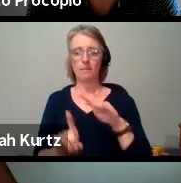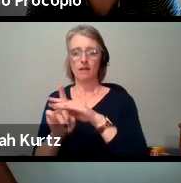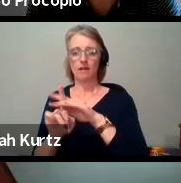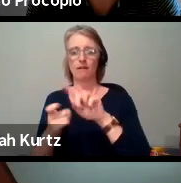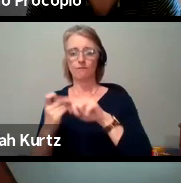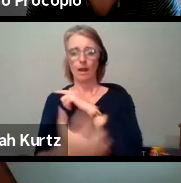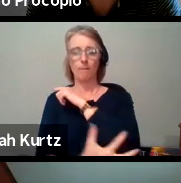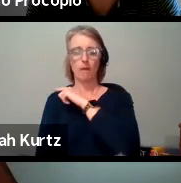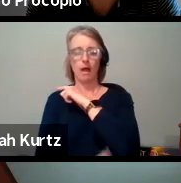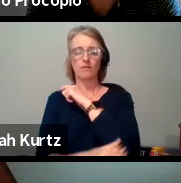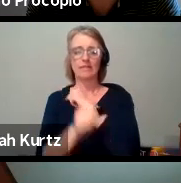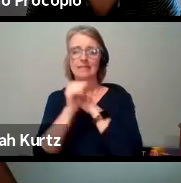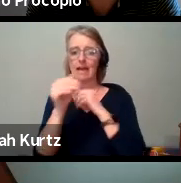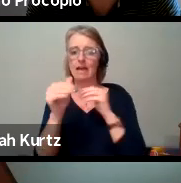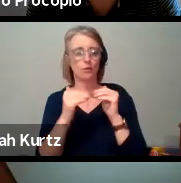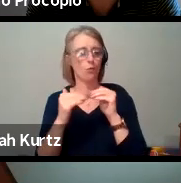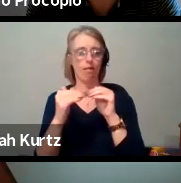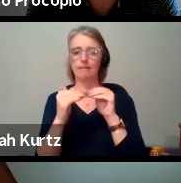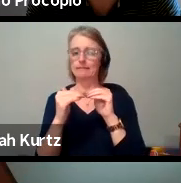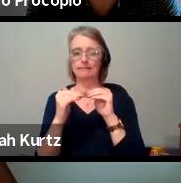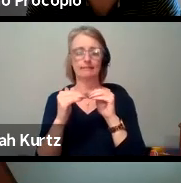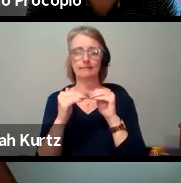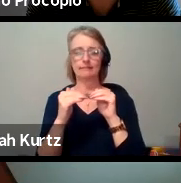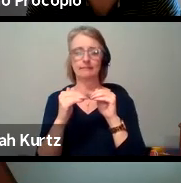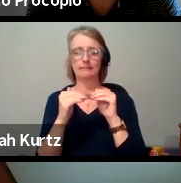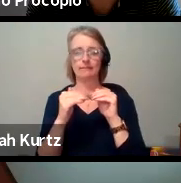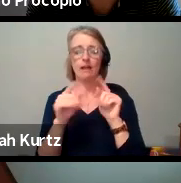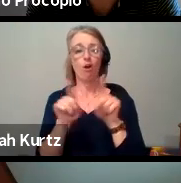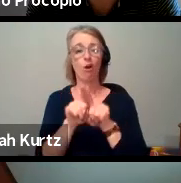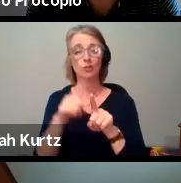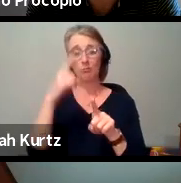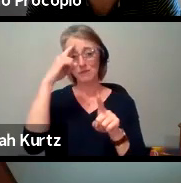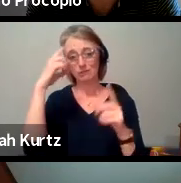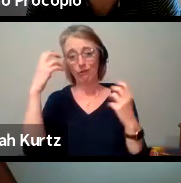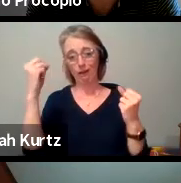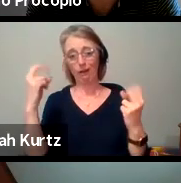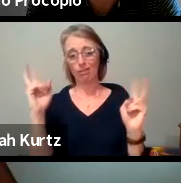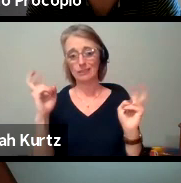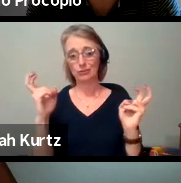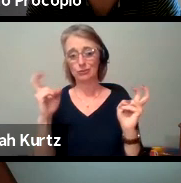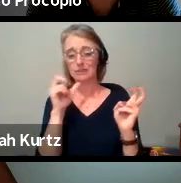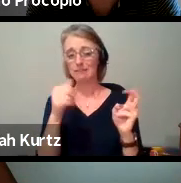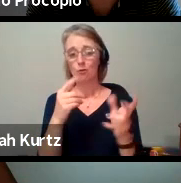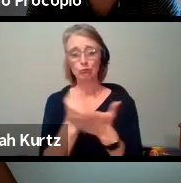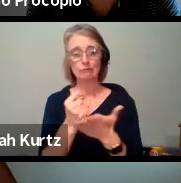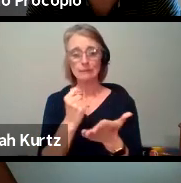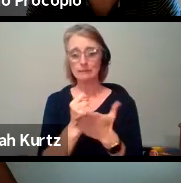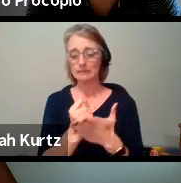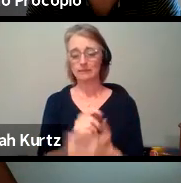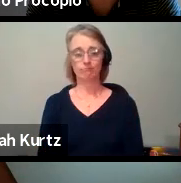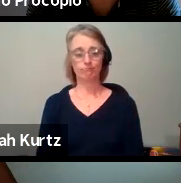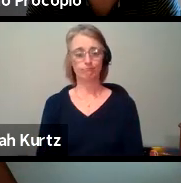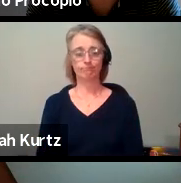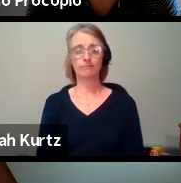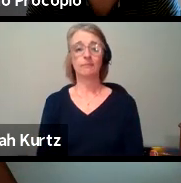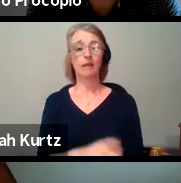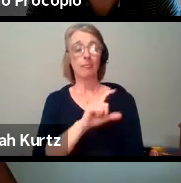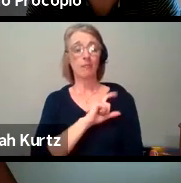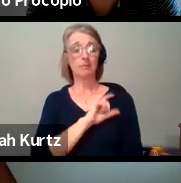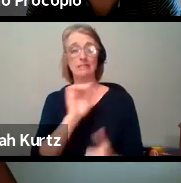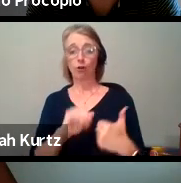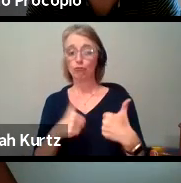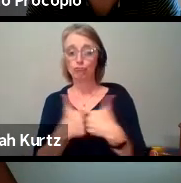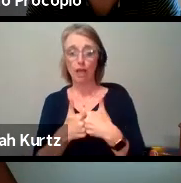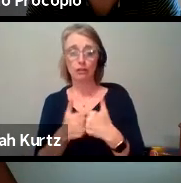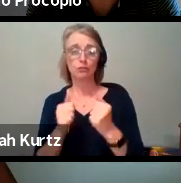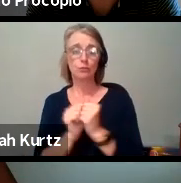and inequality, as well as untreated mental health issues. They are not charged with